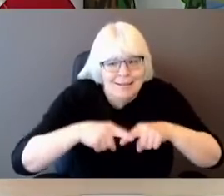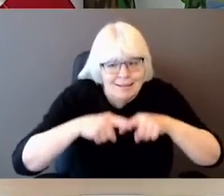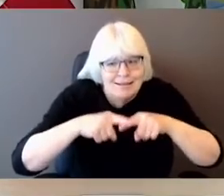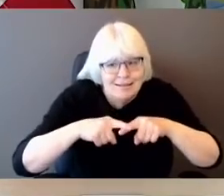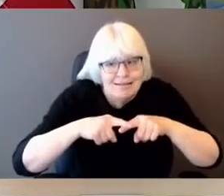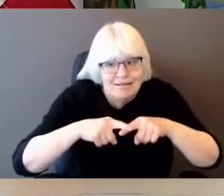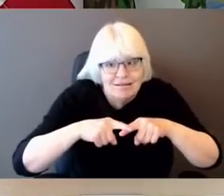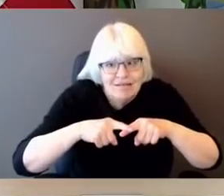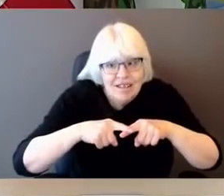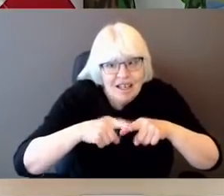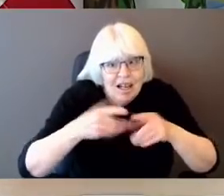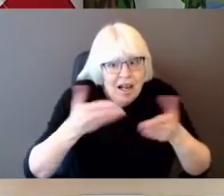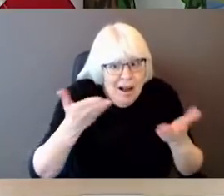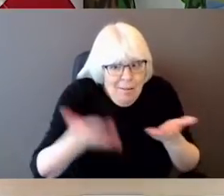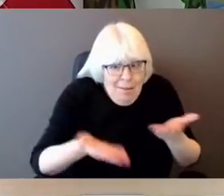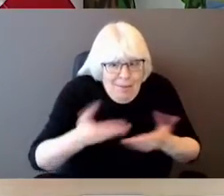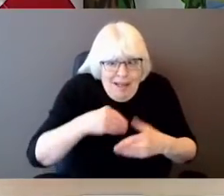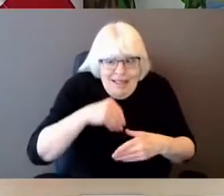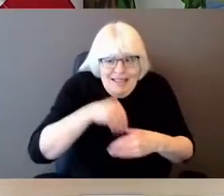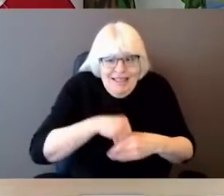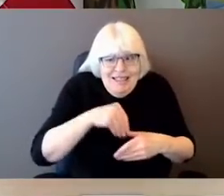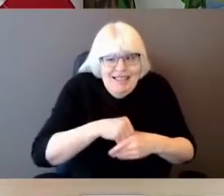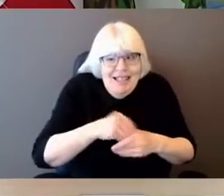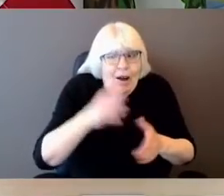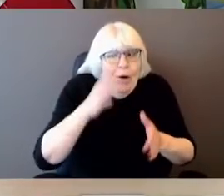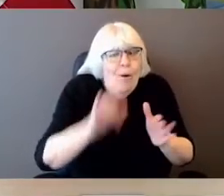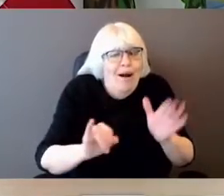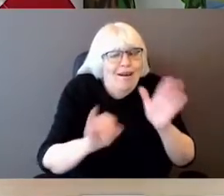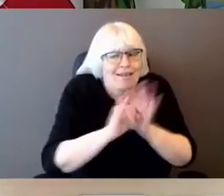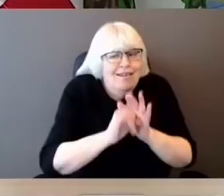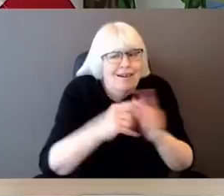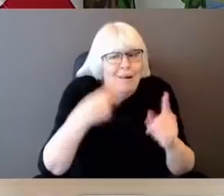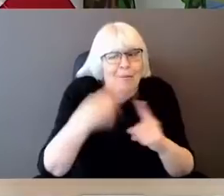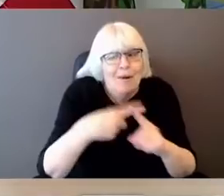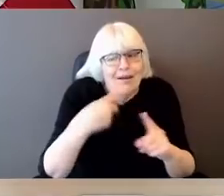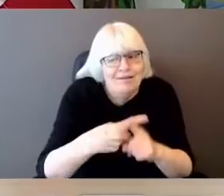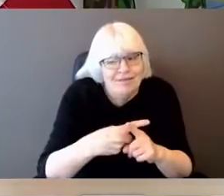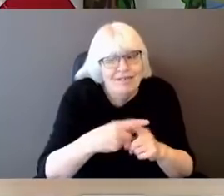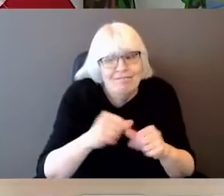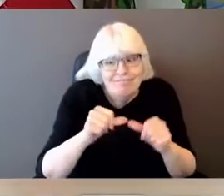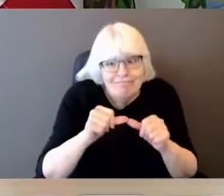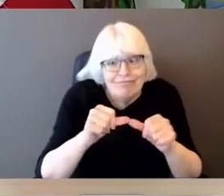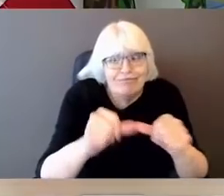90 days, but we're not running into many of those situations at the